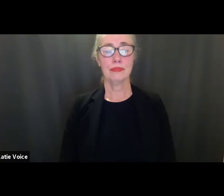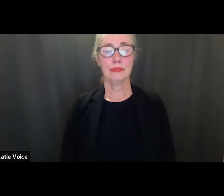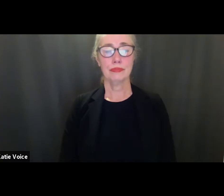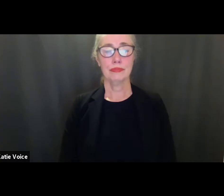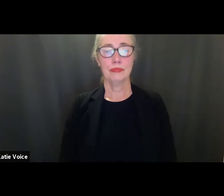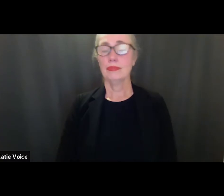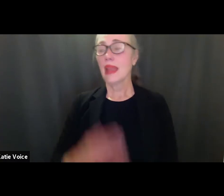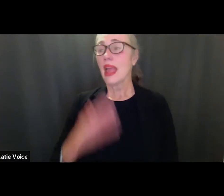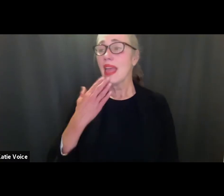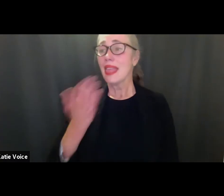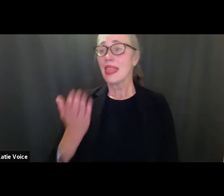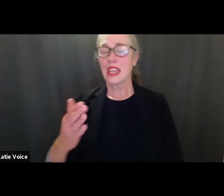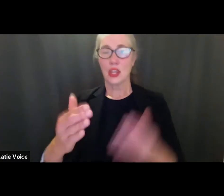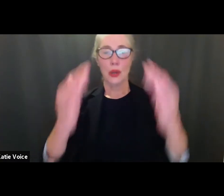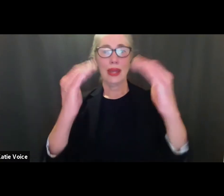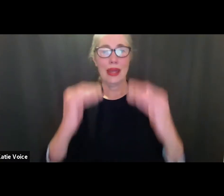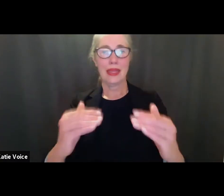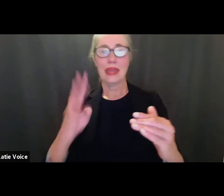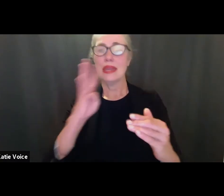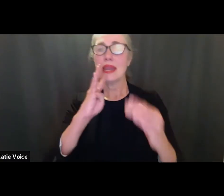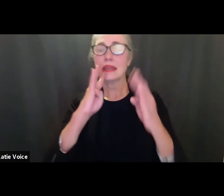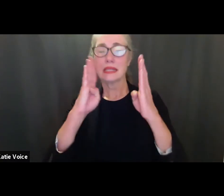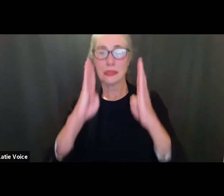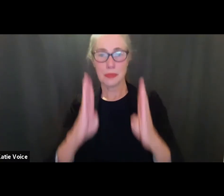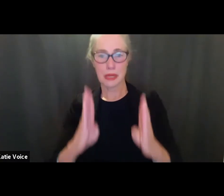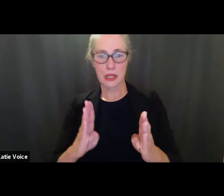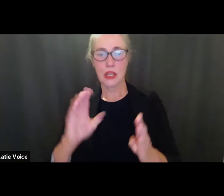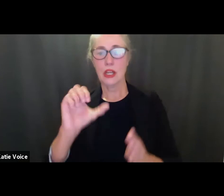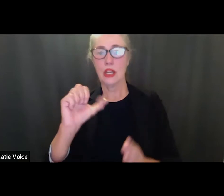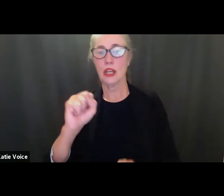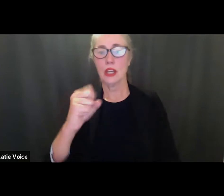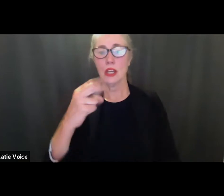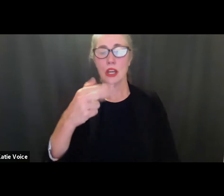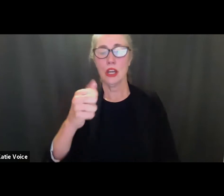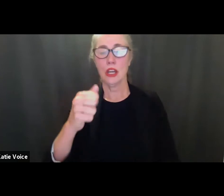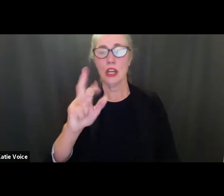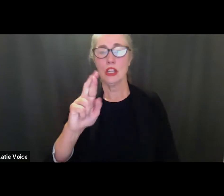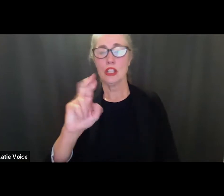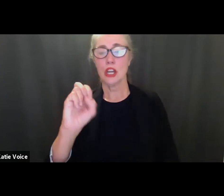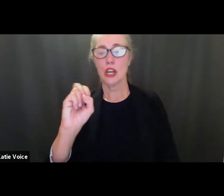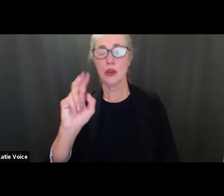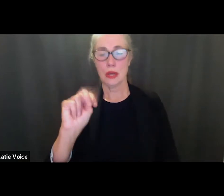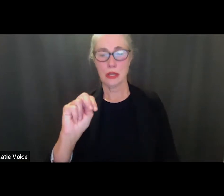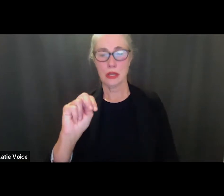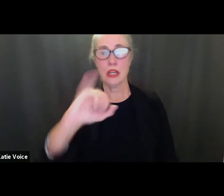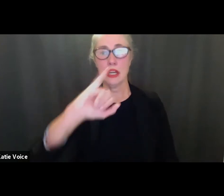Thank you. Our next speaker is Sharon Jacotka.